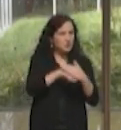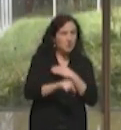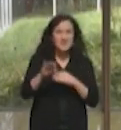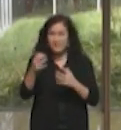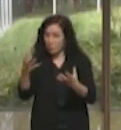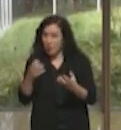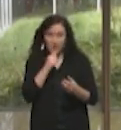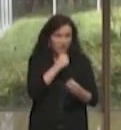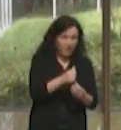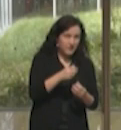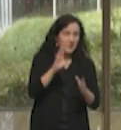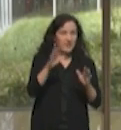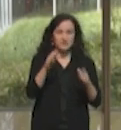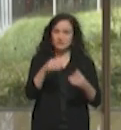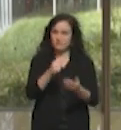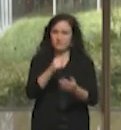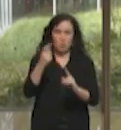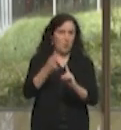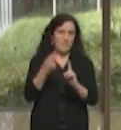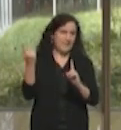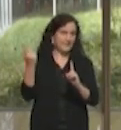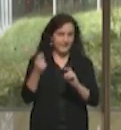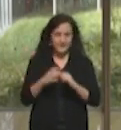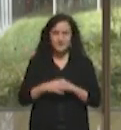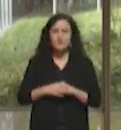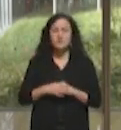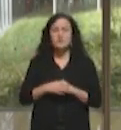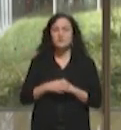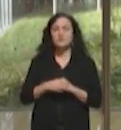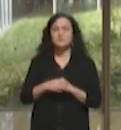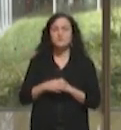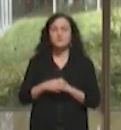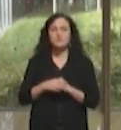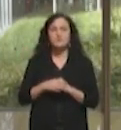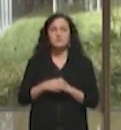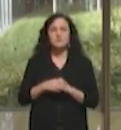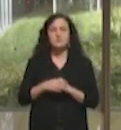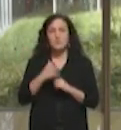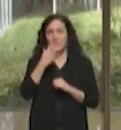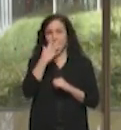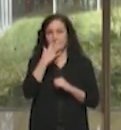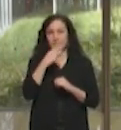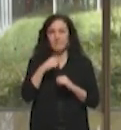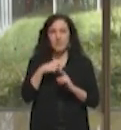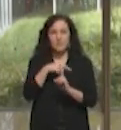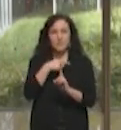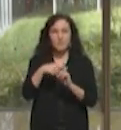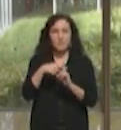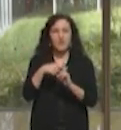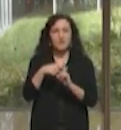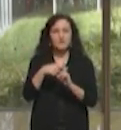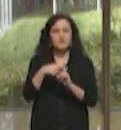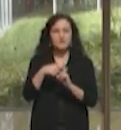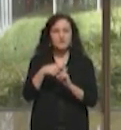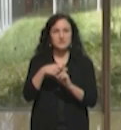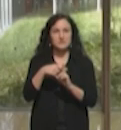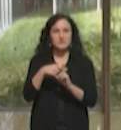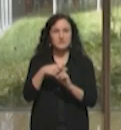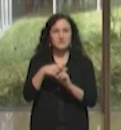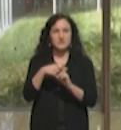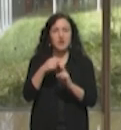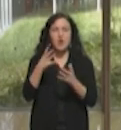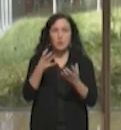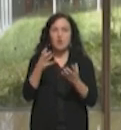okay? That's a given for us. But also, I want not just the 10 million women in the state of New York to have these